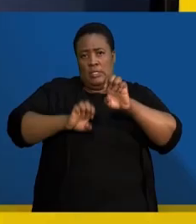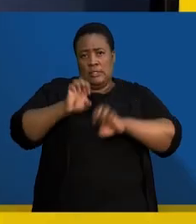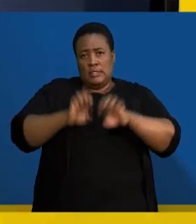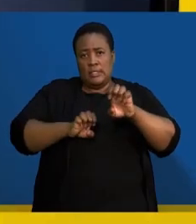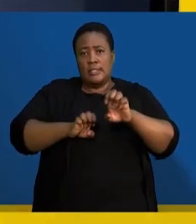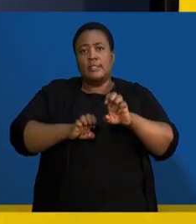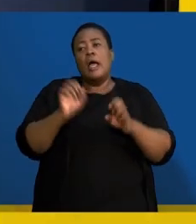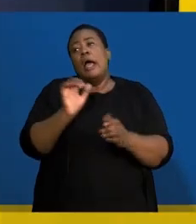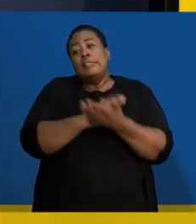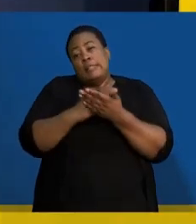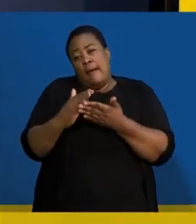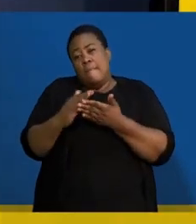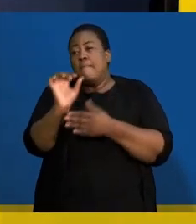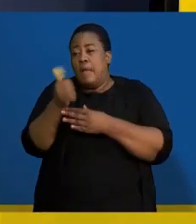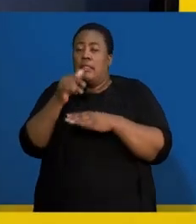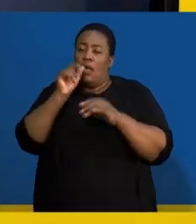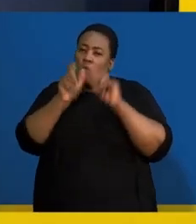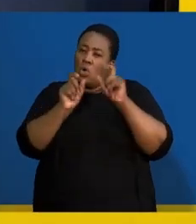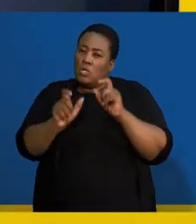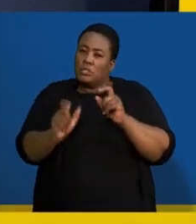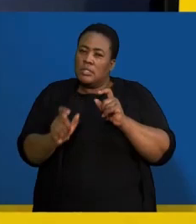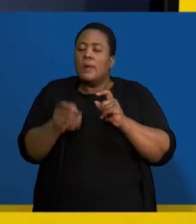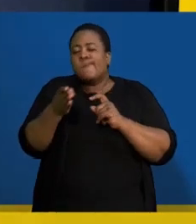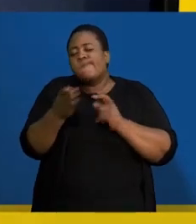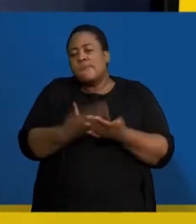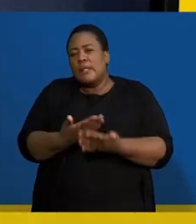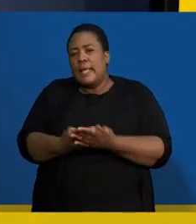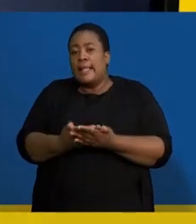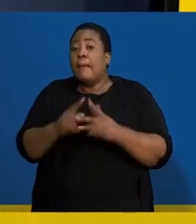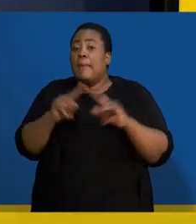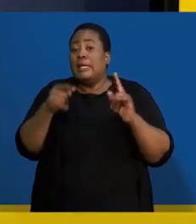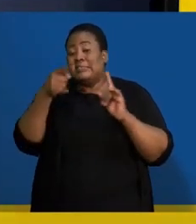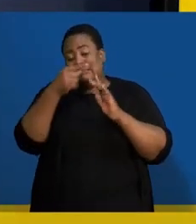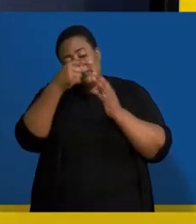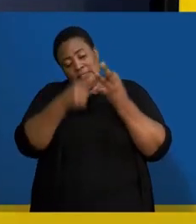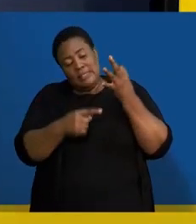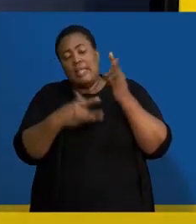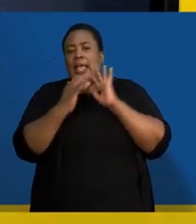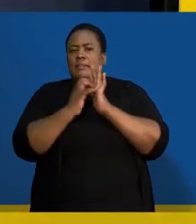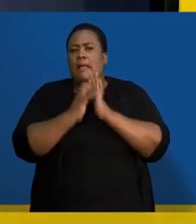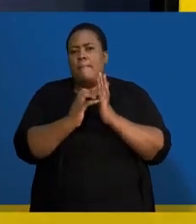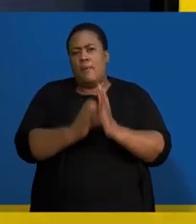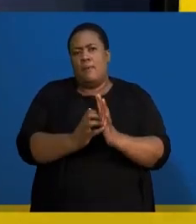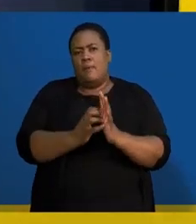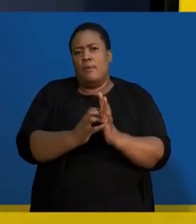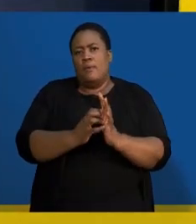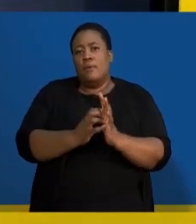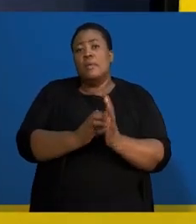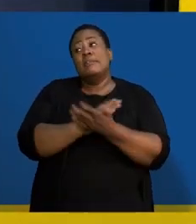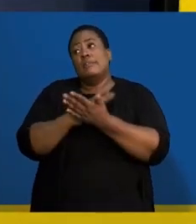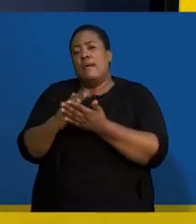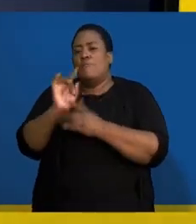be used in an exam. I'm just giving you some examples here. I'm not saying that every question you will get